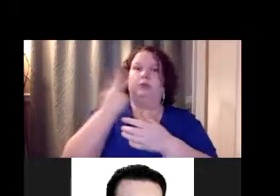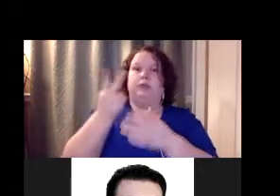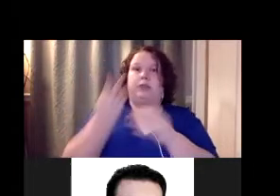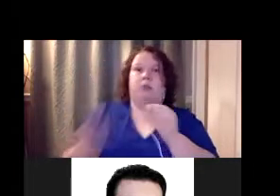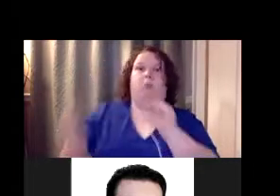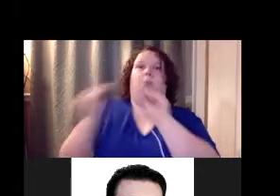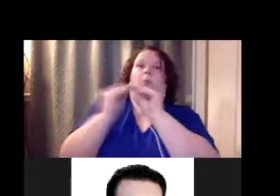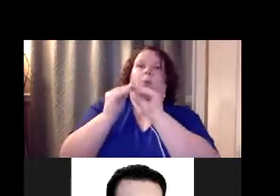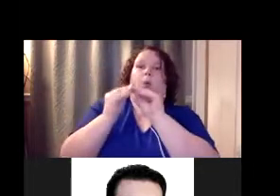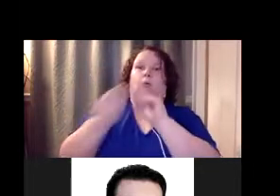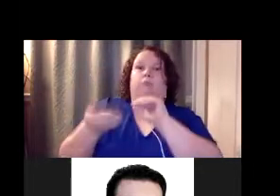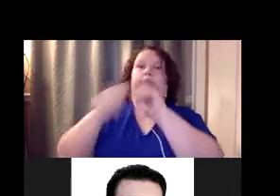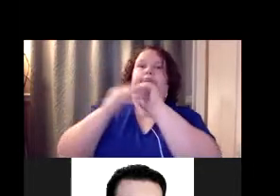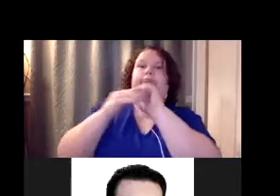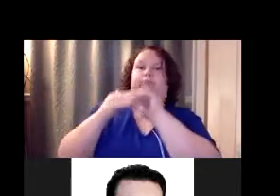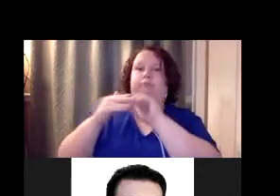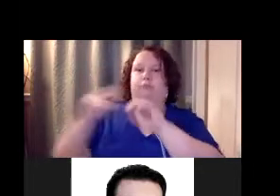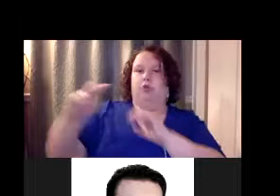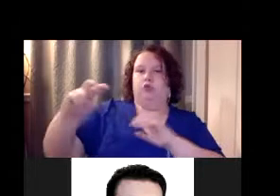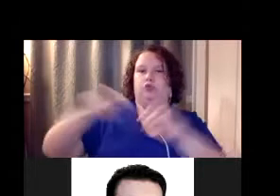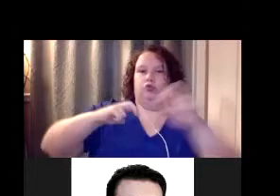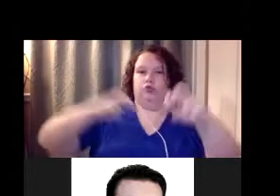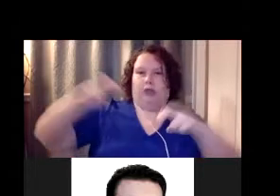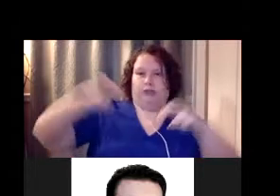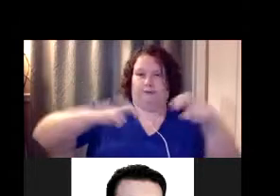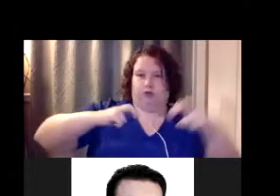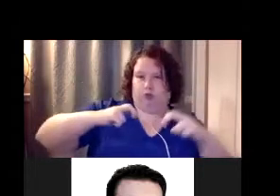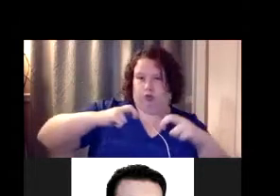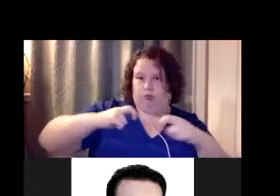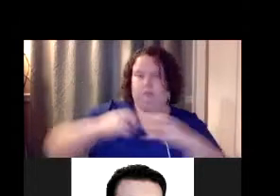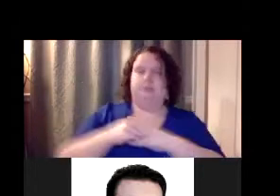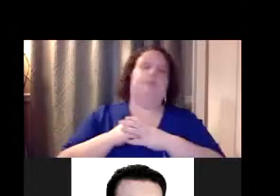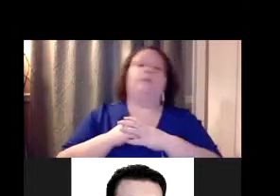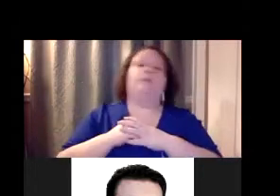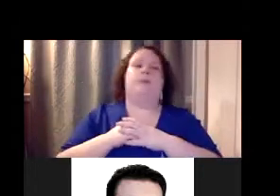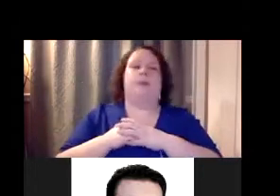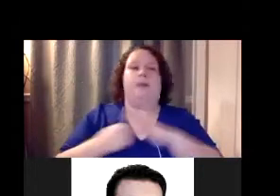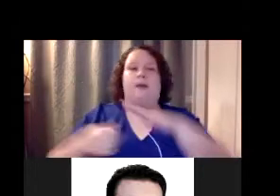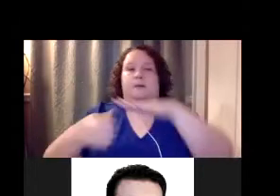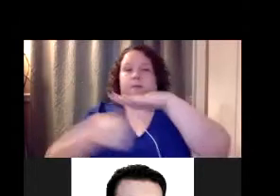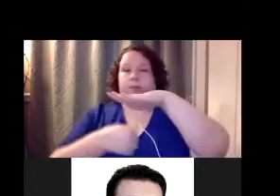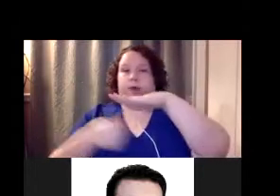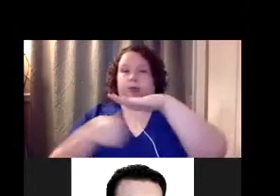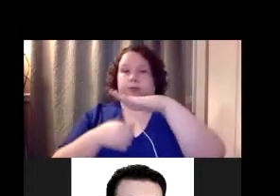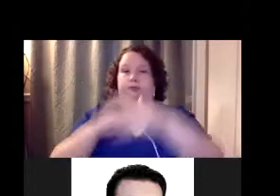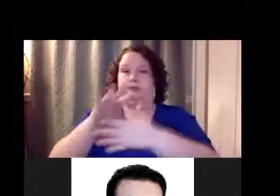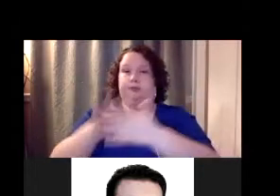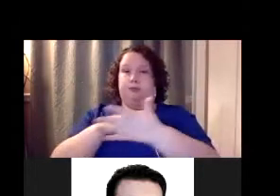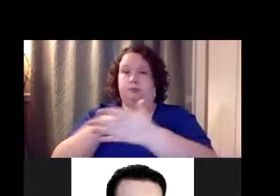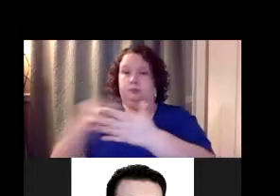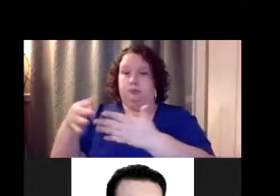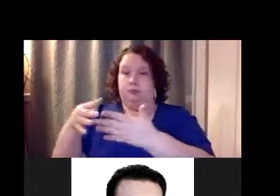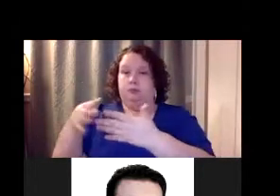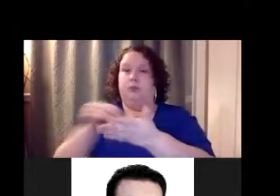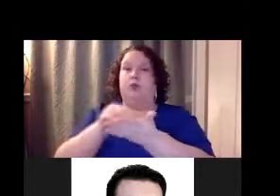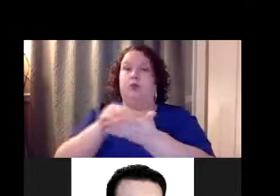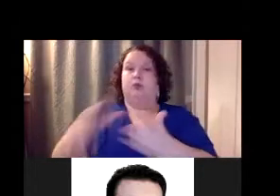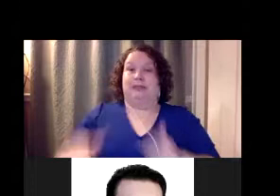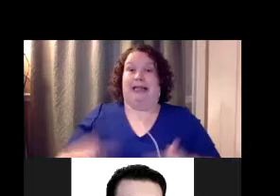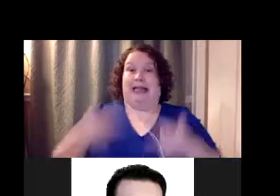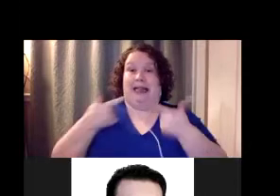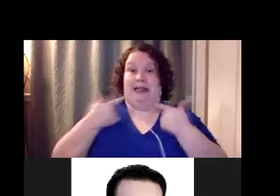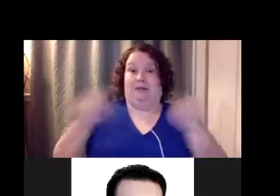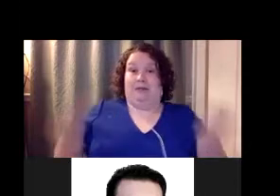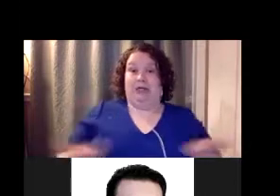The bottom portion of this table represents those students that live within the boundary of Waco ISD, but are transferring